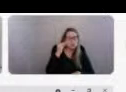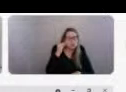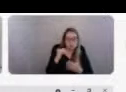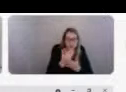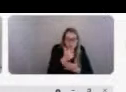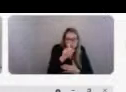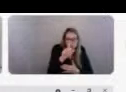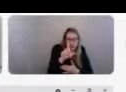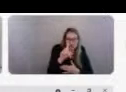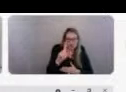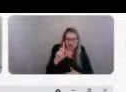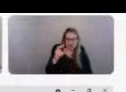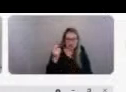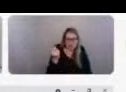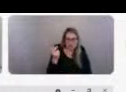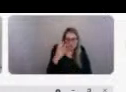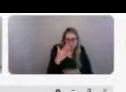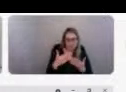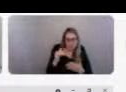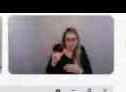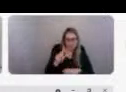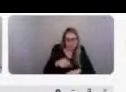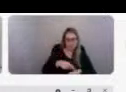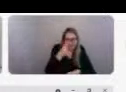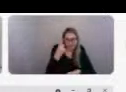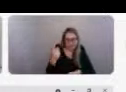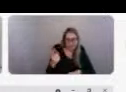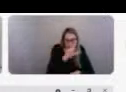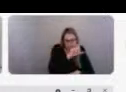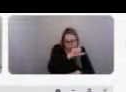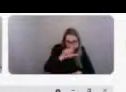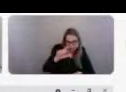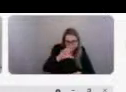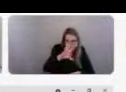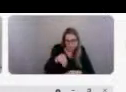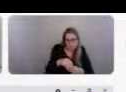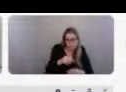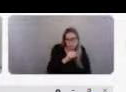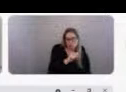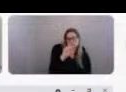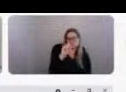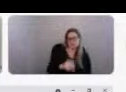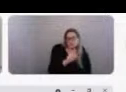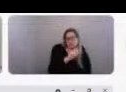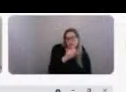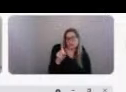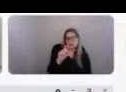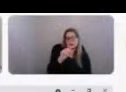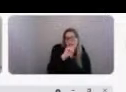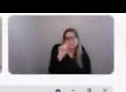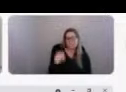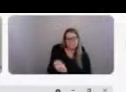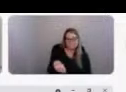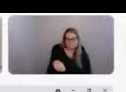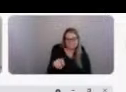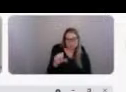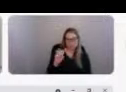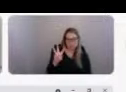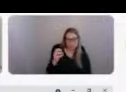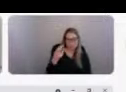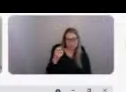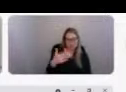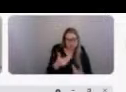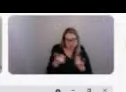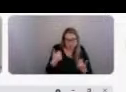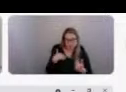ld12 as a part of that long panhandle which will include south tempe and awatuki this completely separates me from my entire